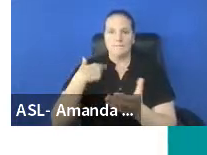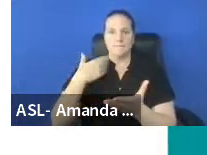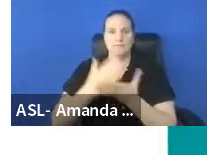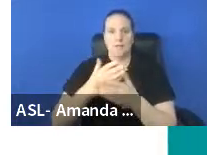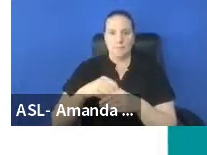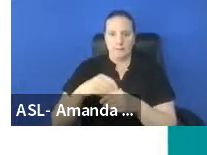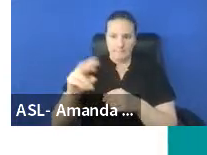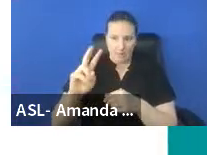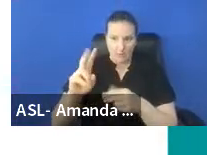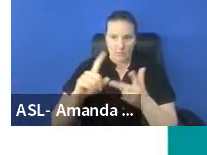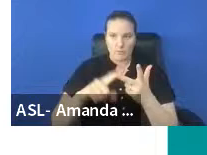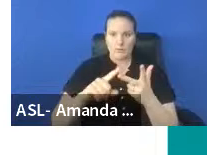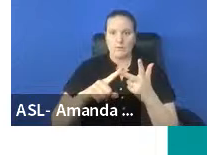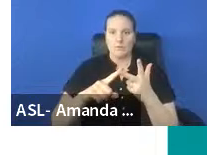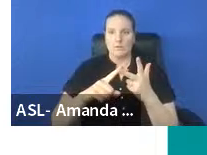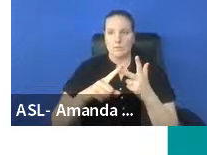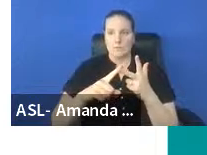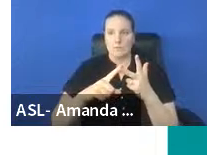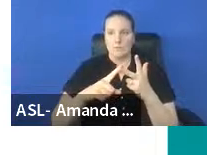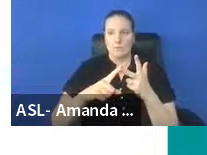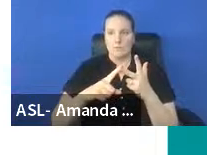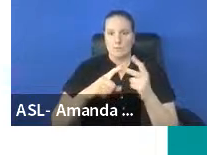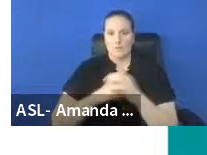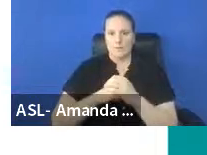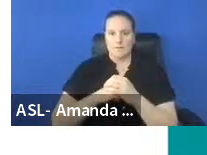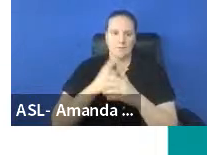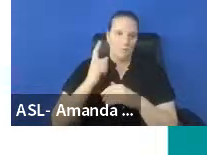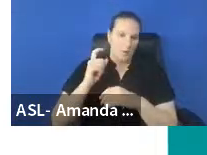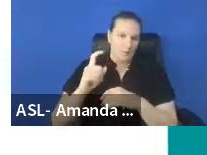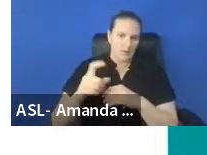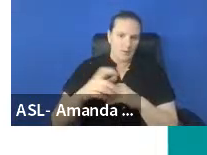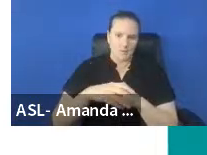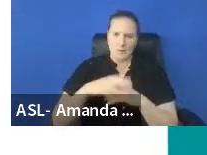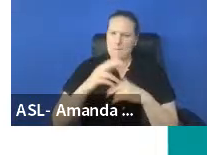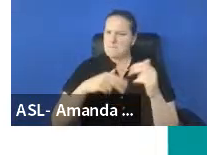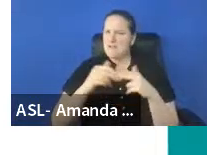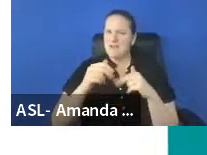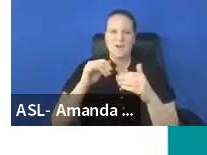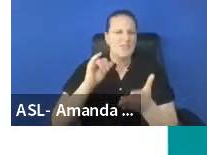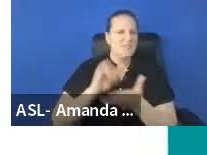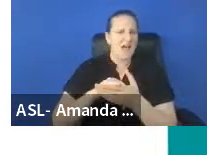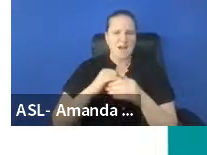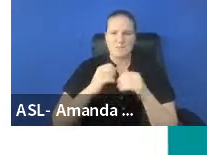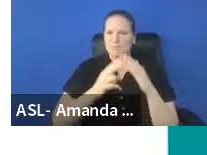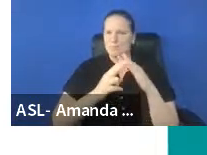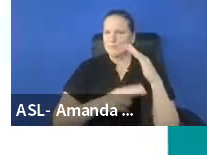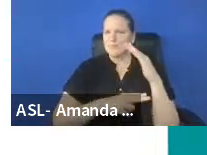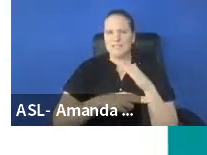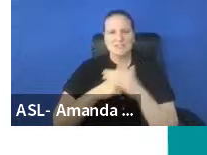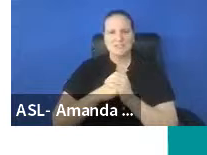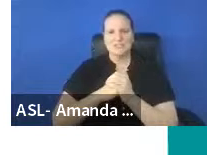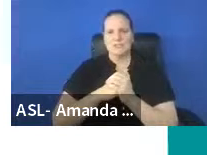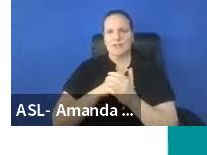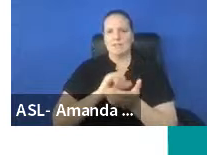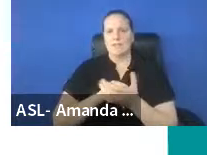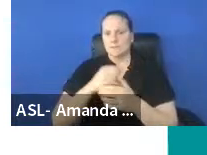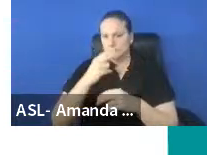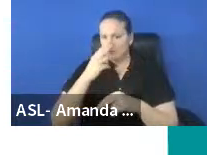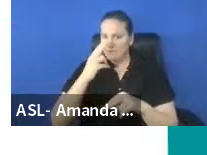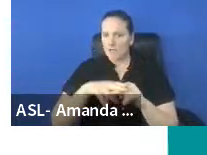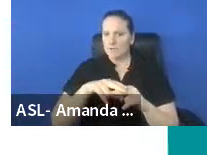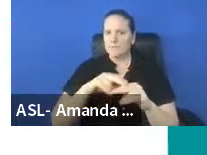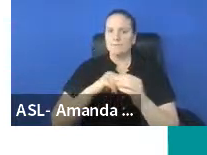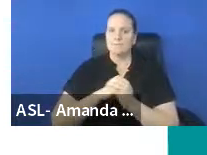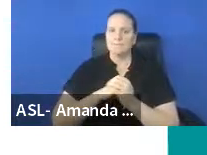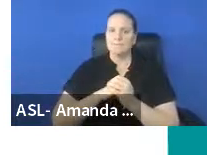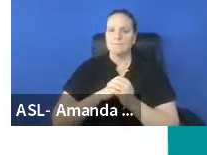in Vancouver. A lot of folks just kind of walked by and yelled, "Build the bridge," which was pretty fun,